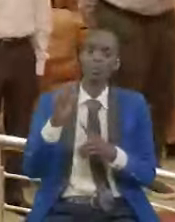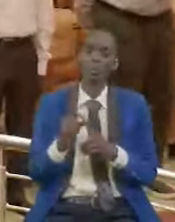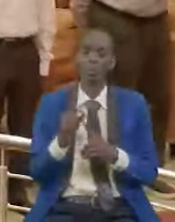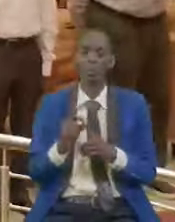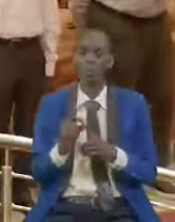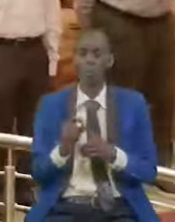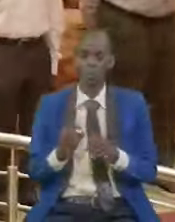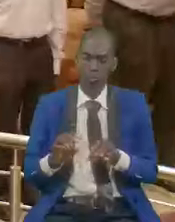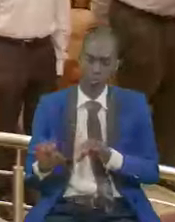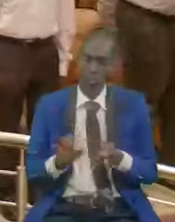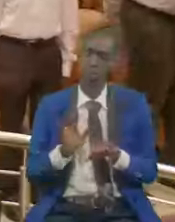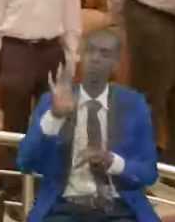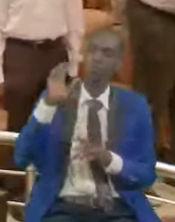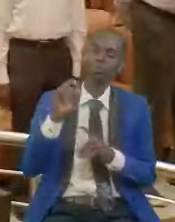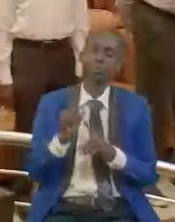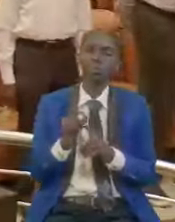Do it.